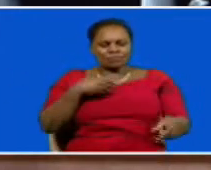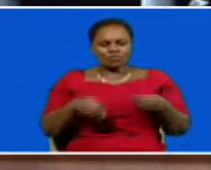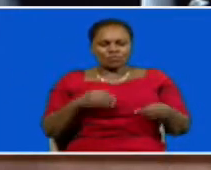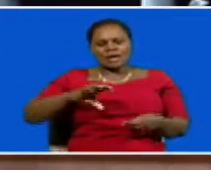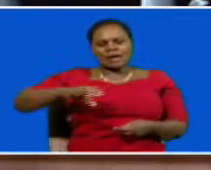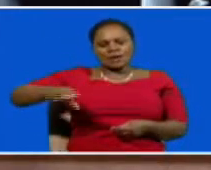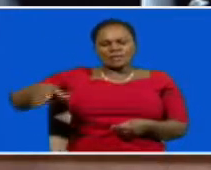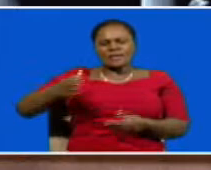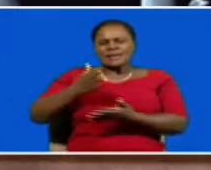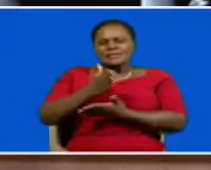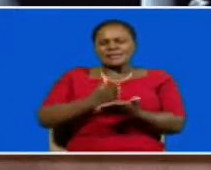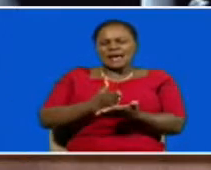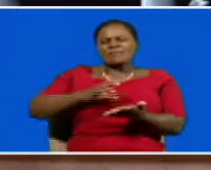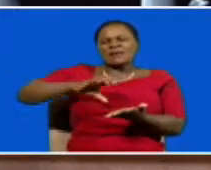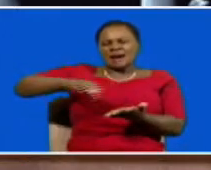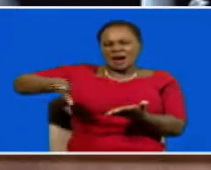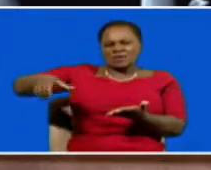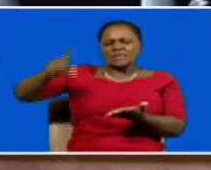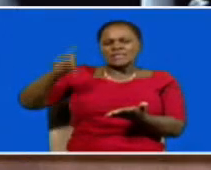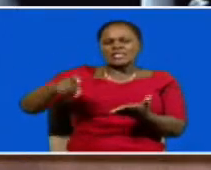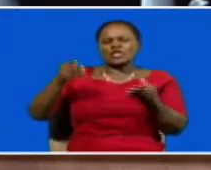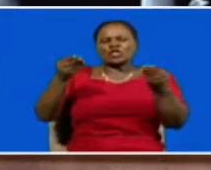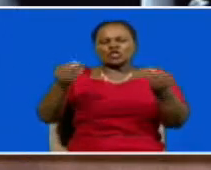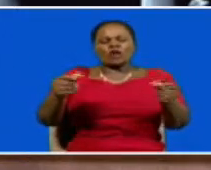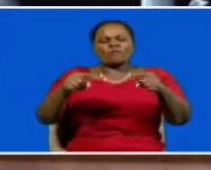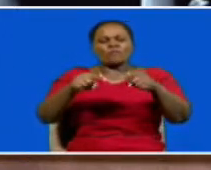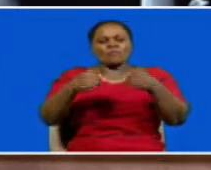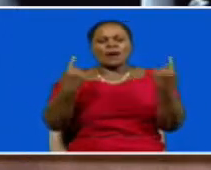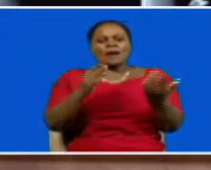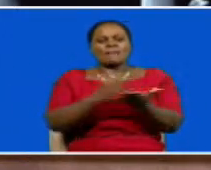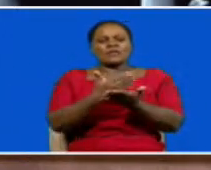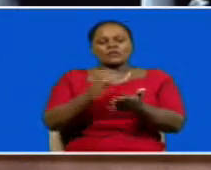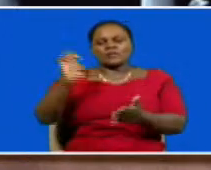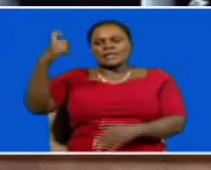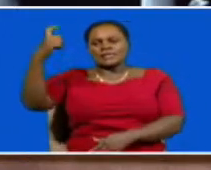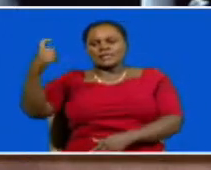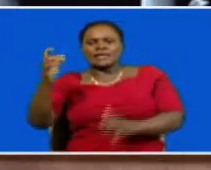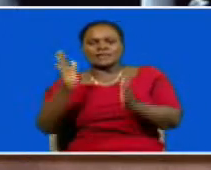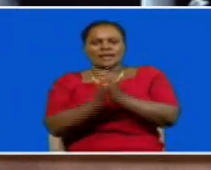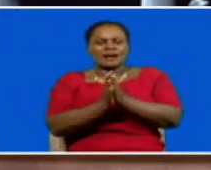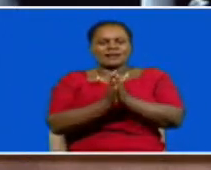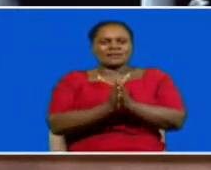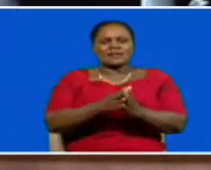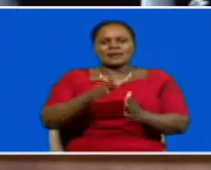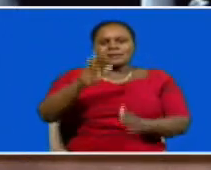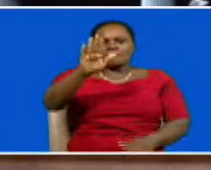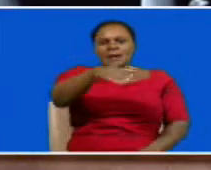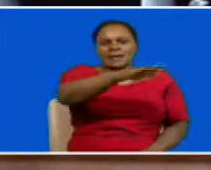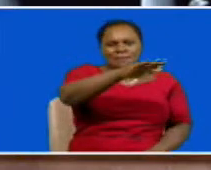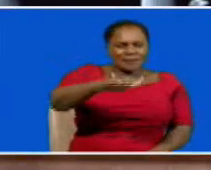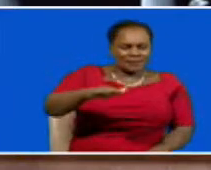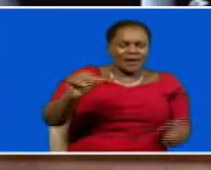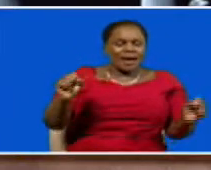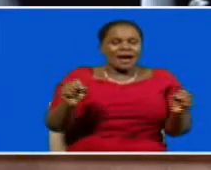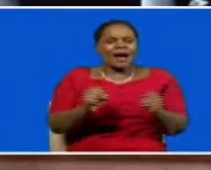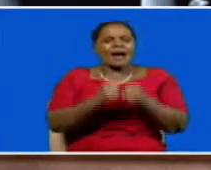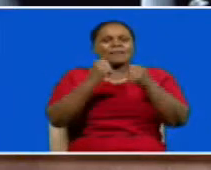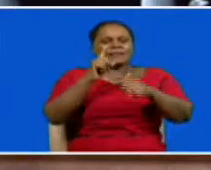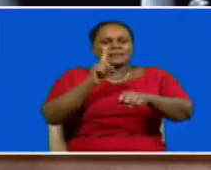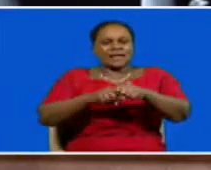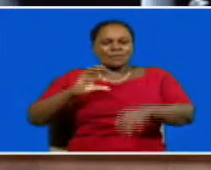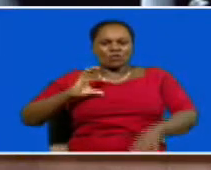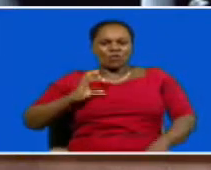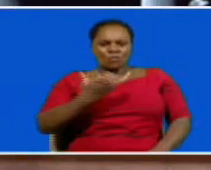County as some of the counties that need solving disputes between the executive and county assemblies. This came as the